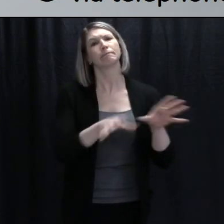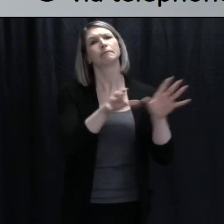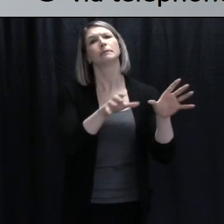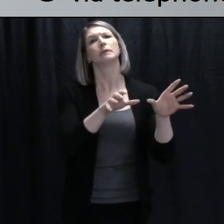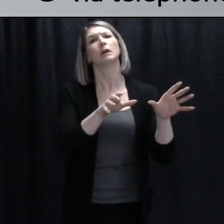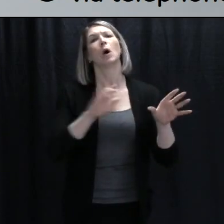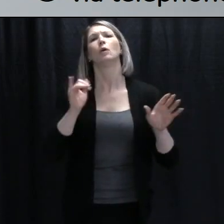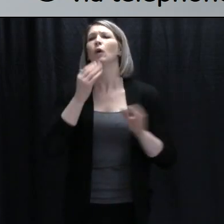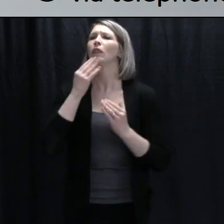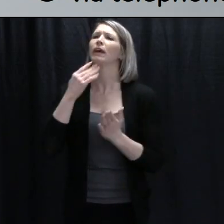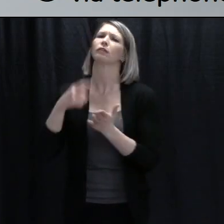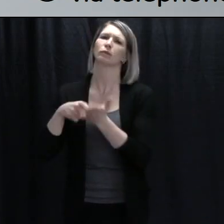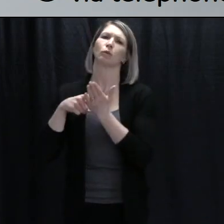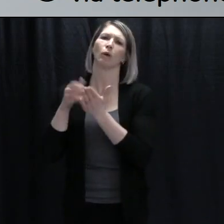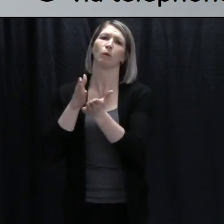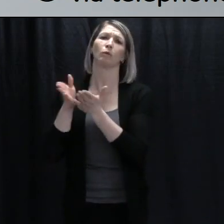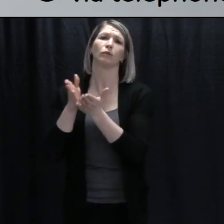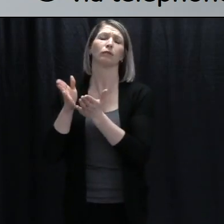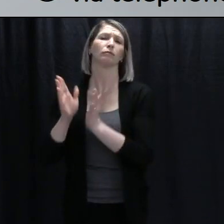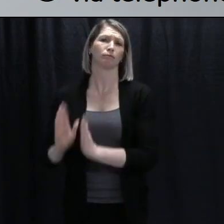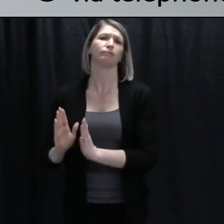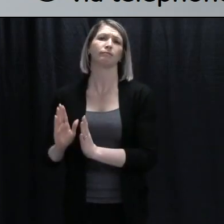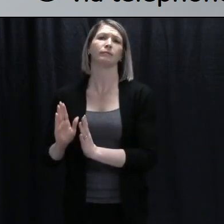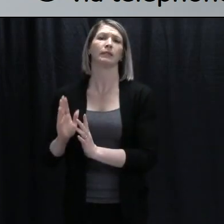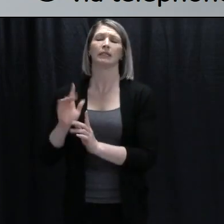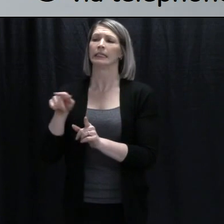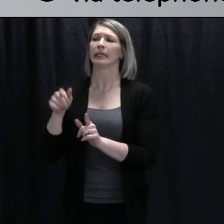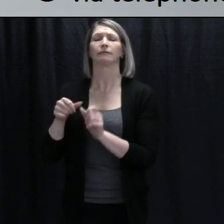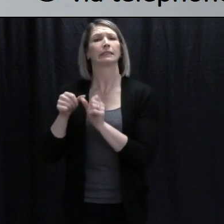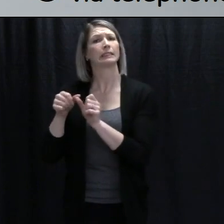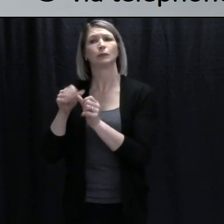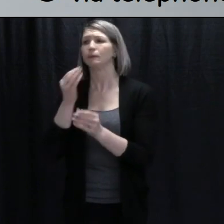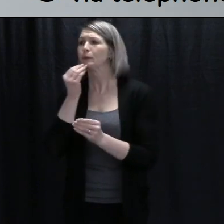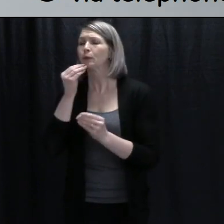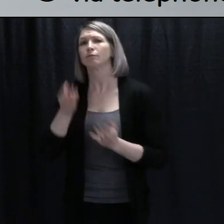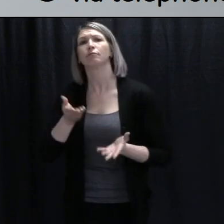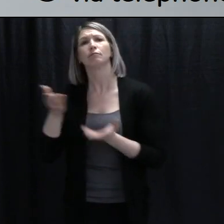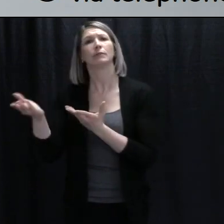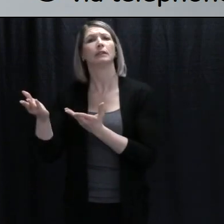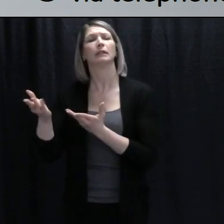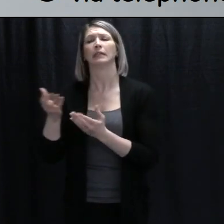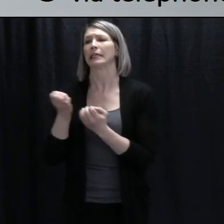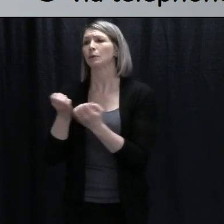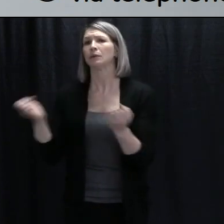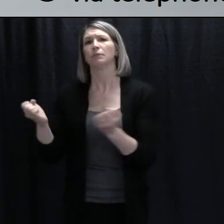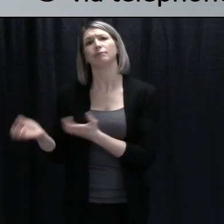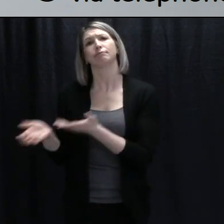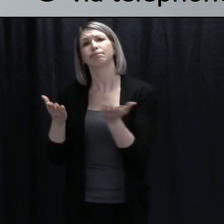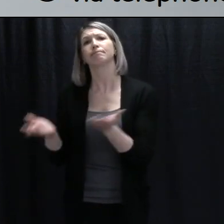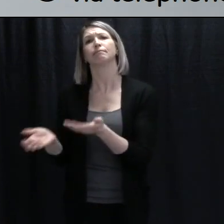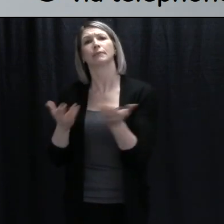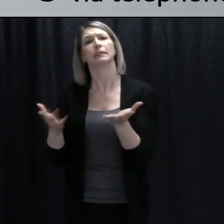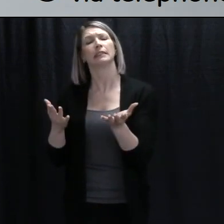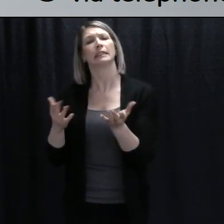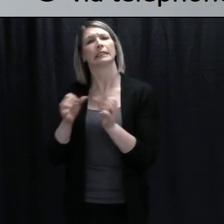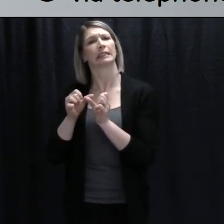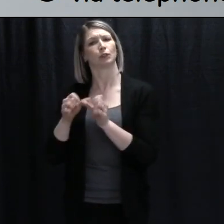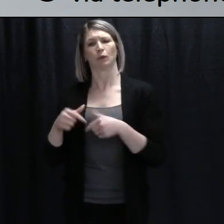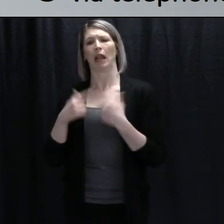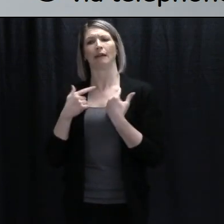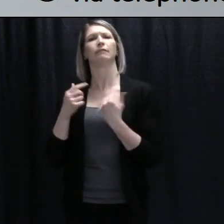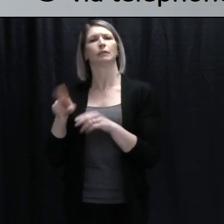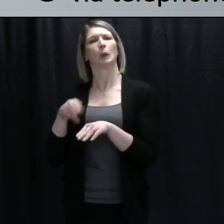to essential workers for continuing to provide the services that we all need to keep life as normal and connected as possible in